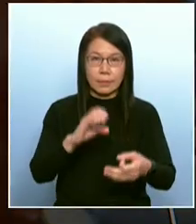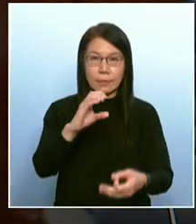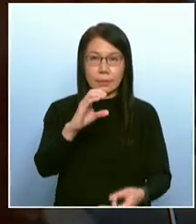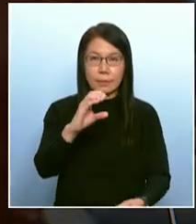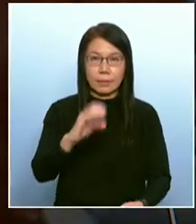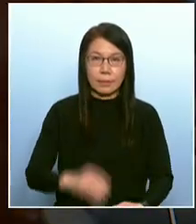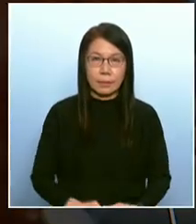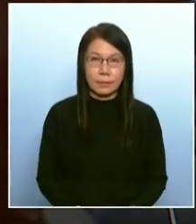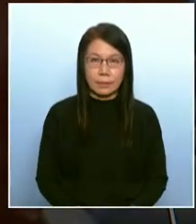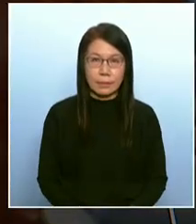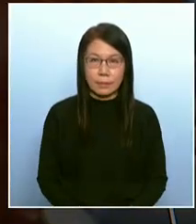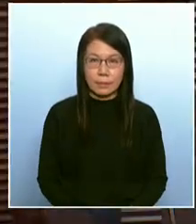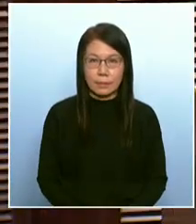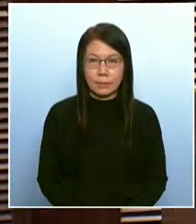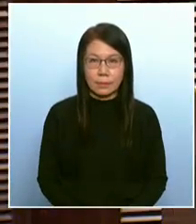Ronick Chan.